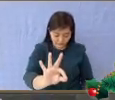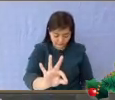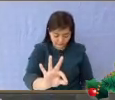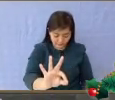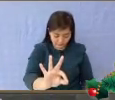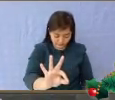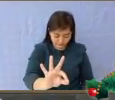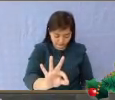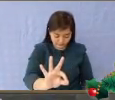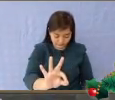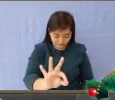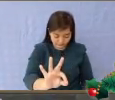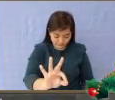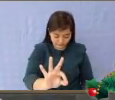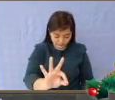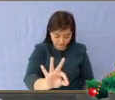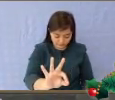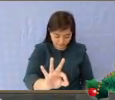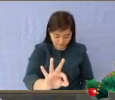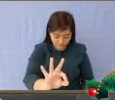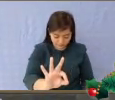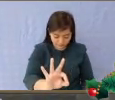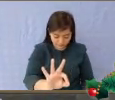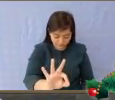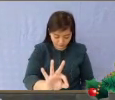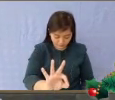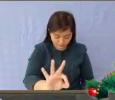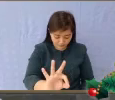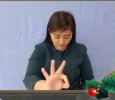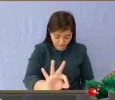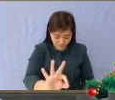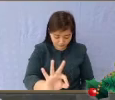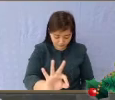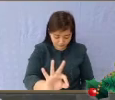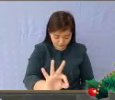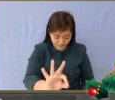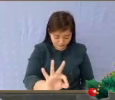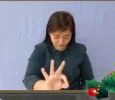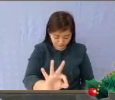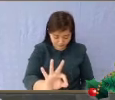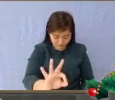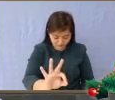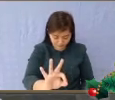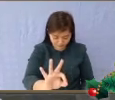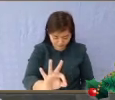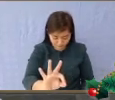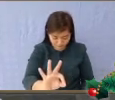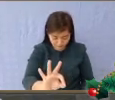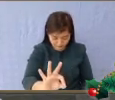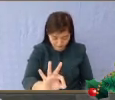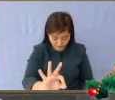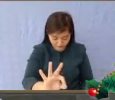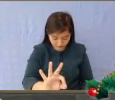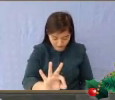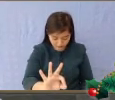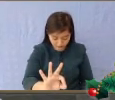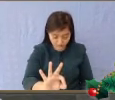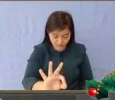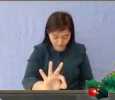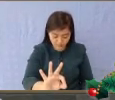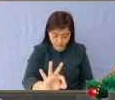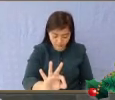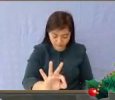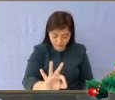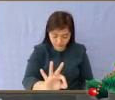but we had the sentence of death in ourselves, that we should not trust